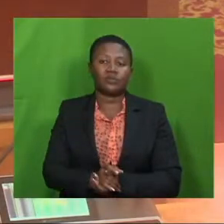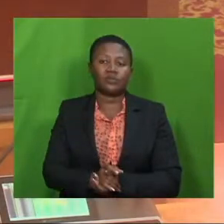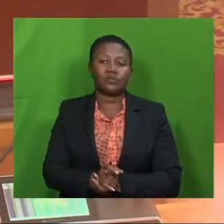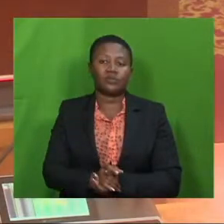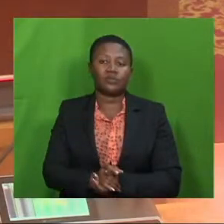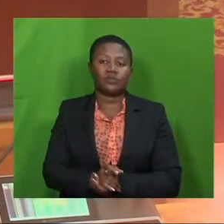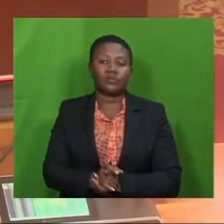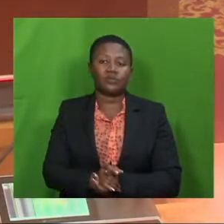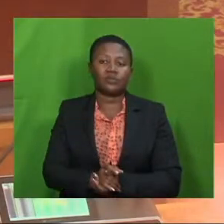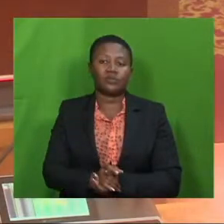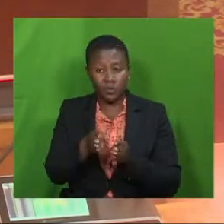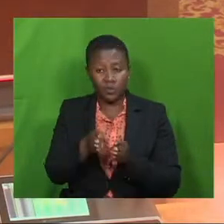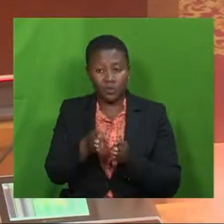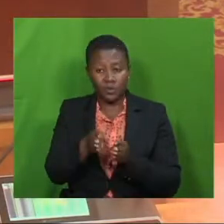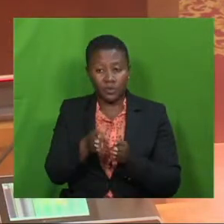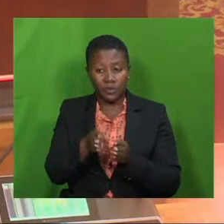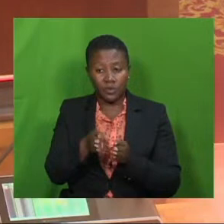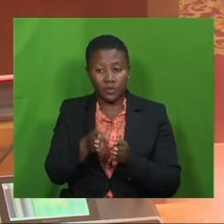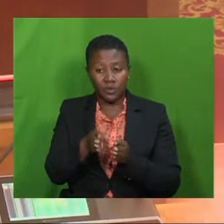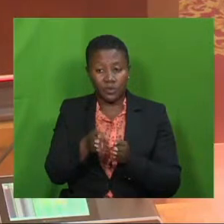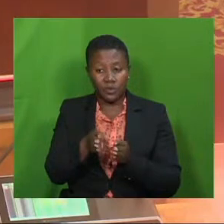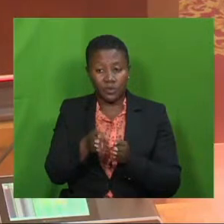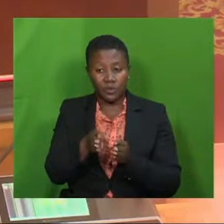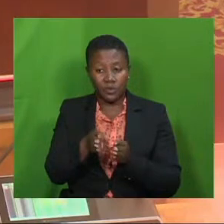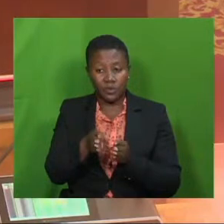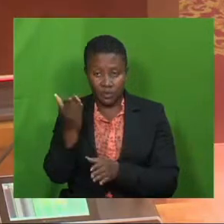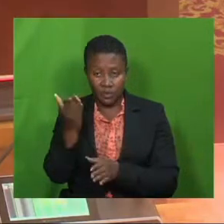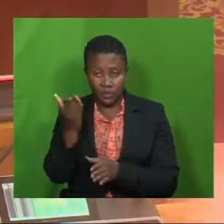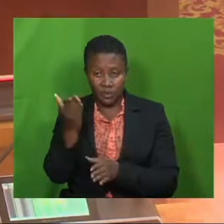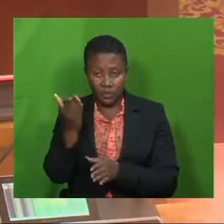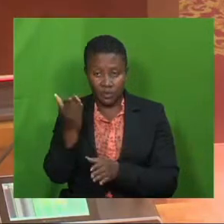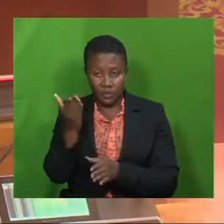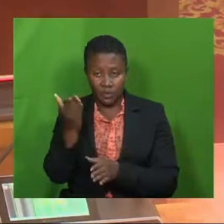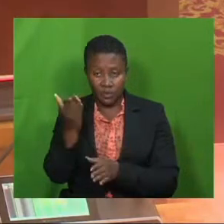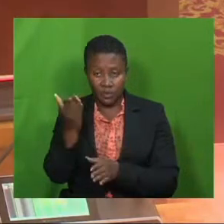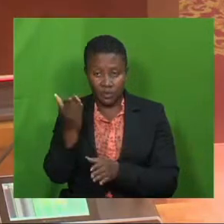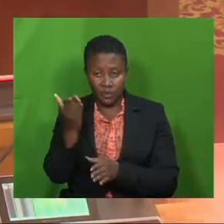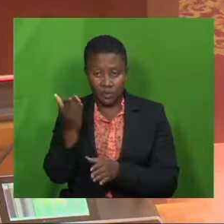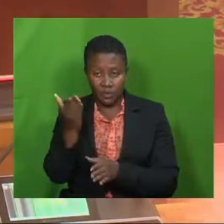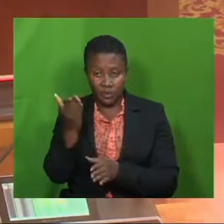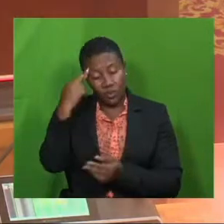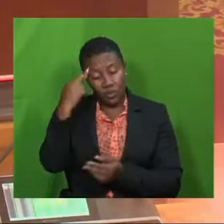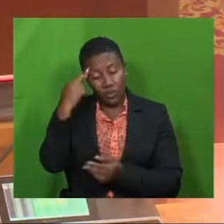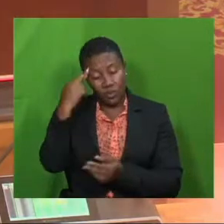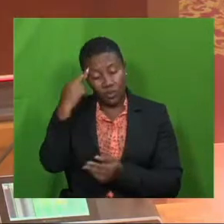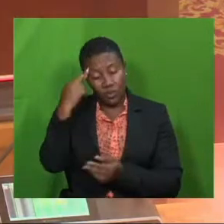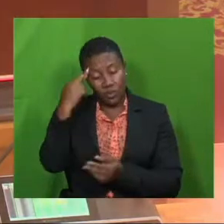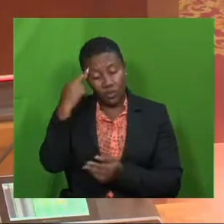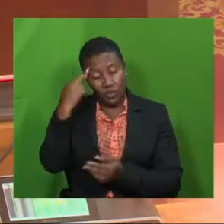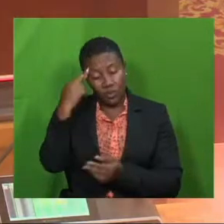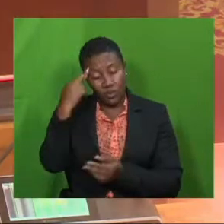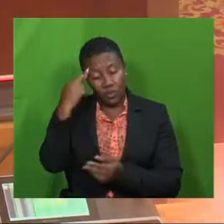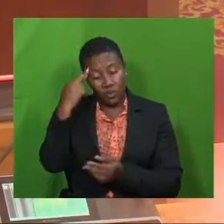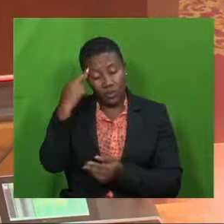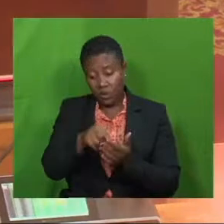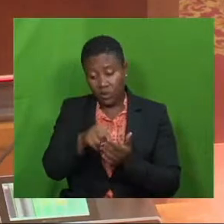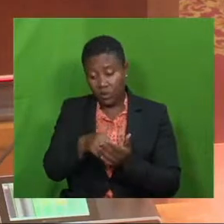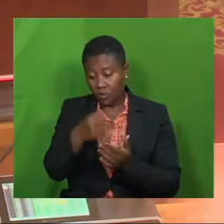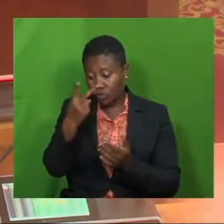meeting closing remarks. Mr. Speaker, for some unavoidable reasons, these two closing